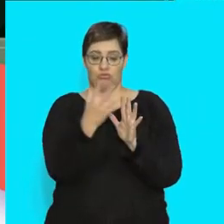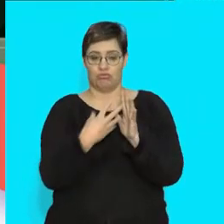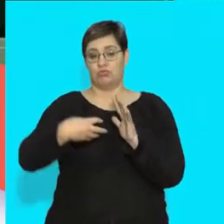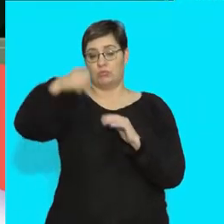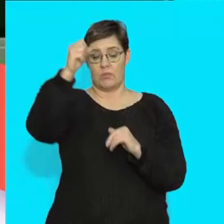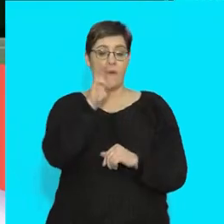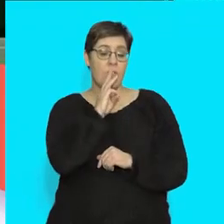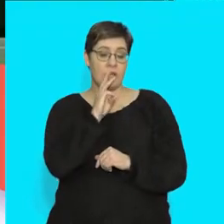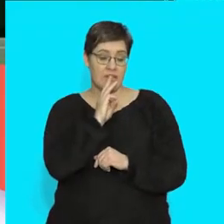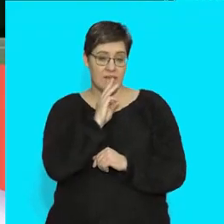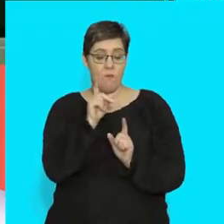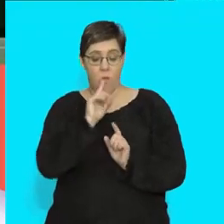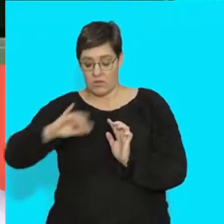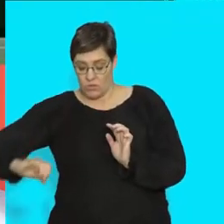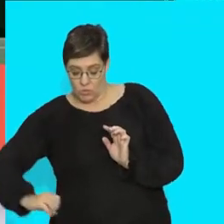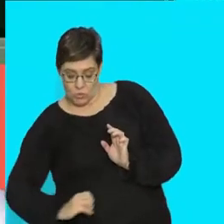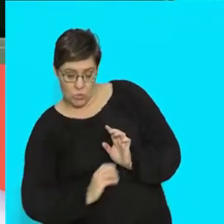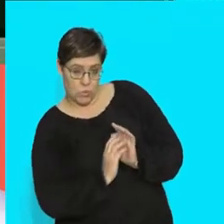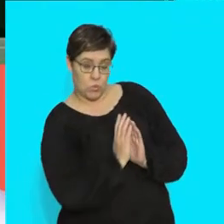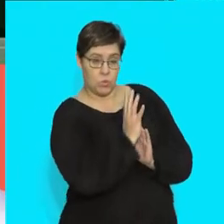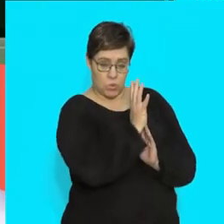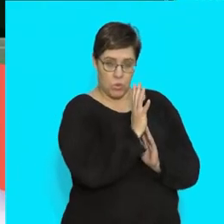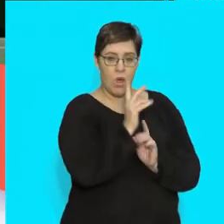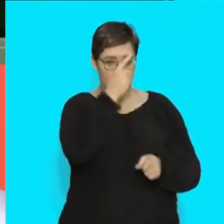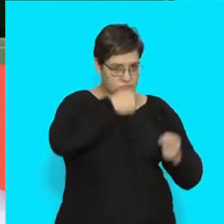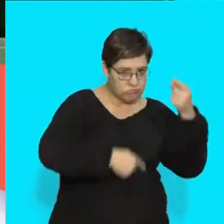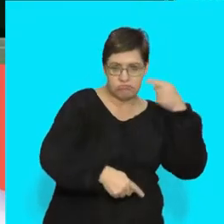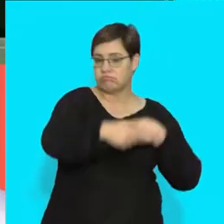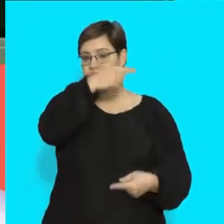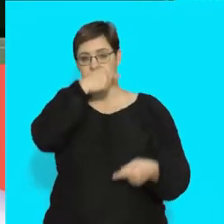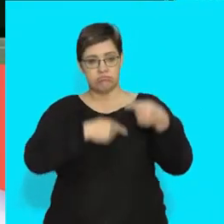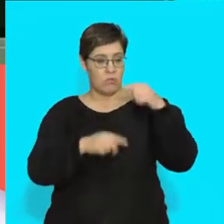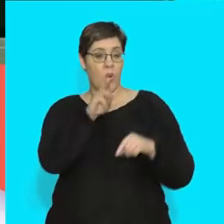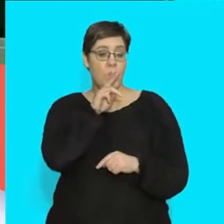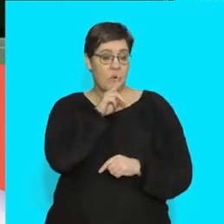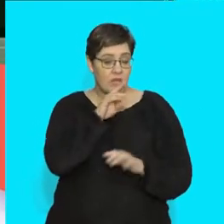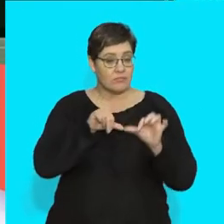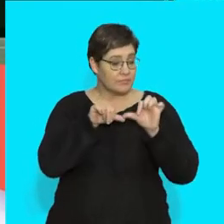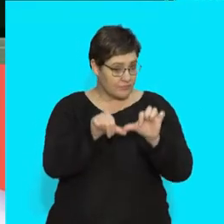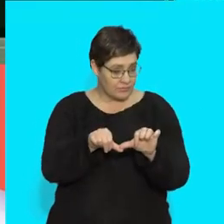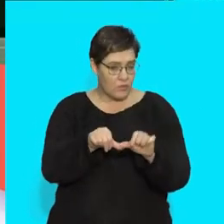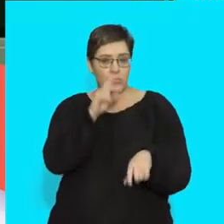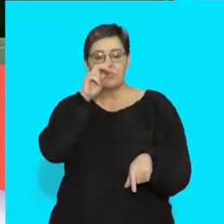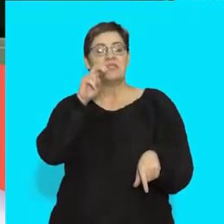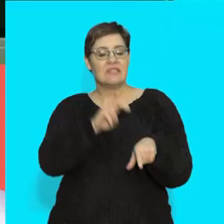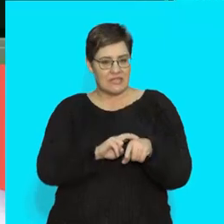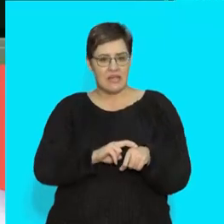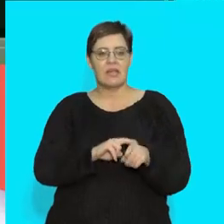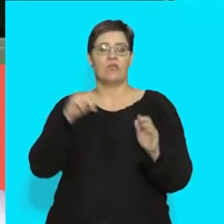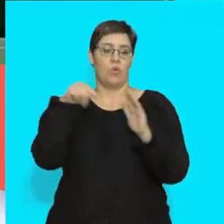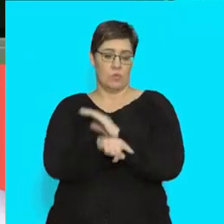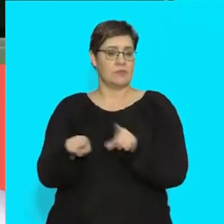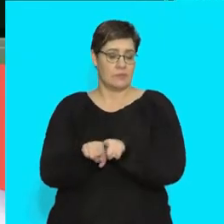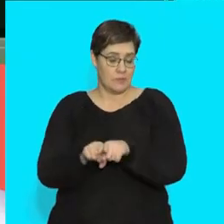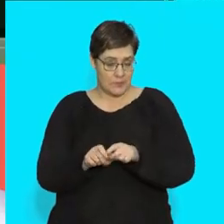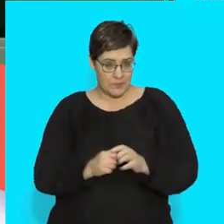that the plants absorb to keep the whole water cycle and everything constant, we need to lose that water. And that is what we're going to